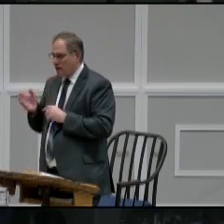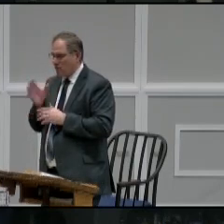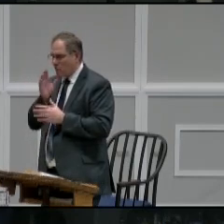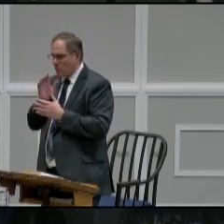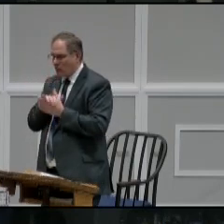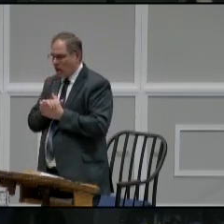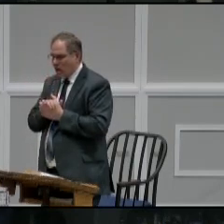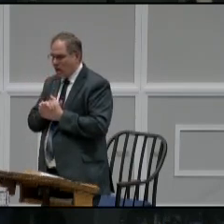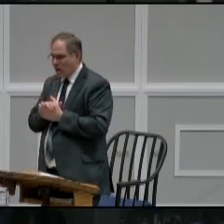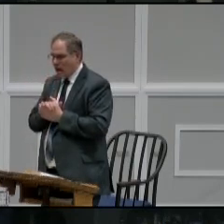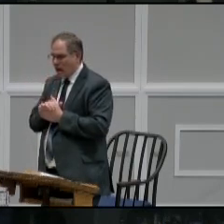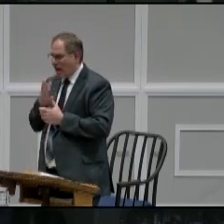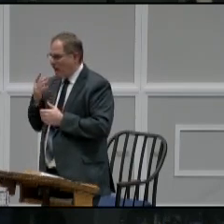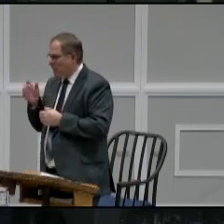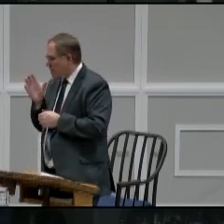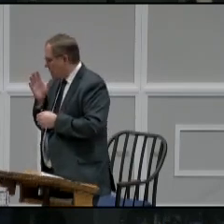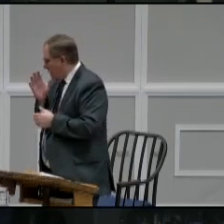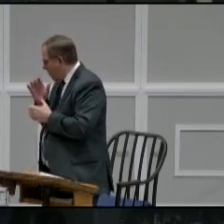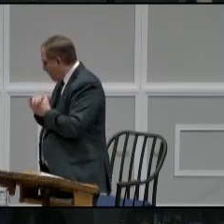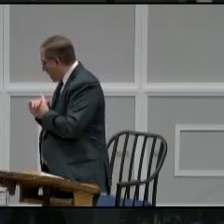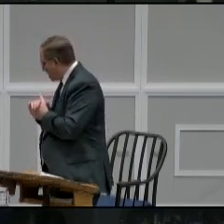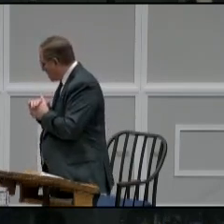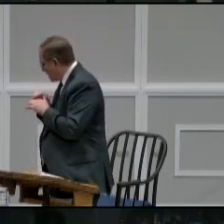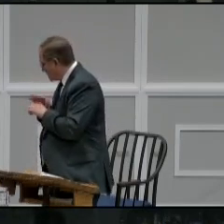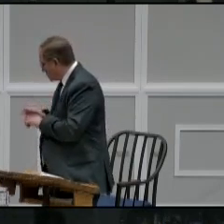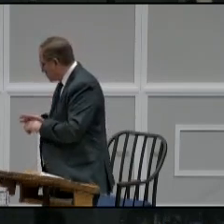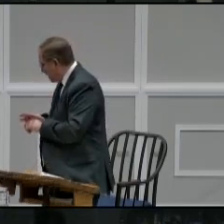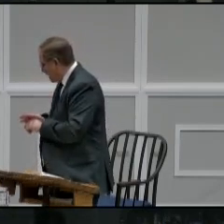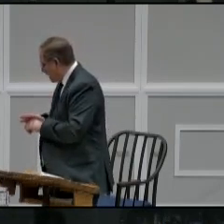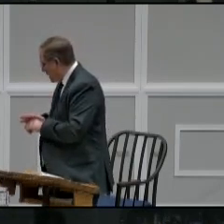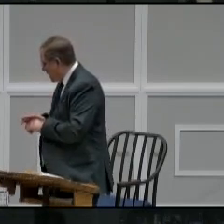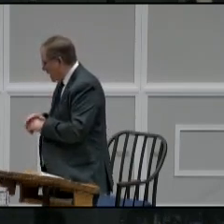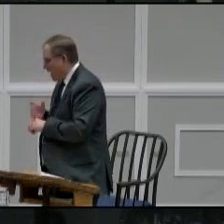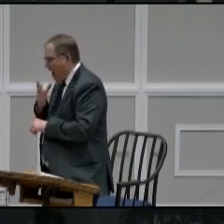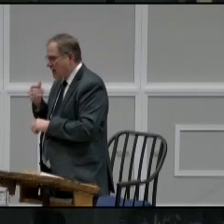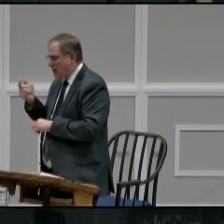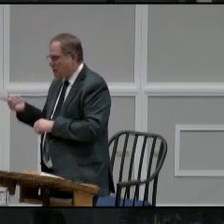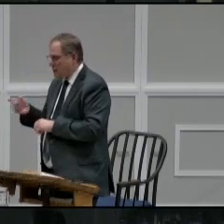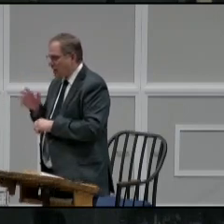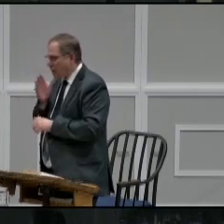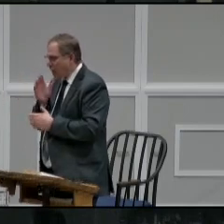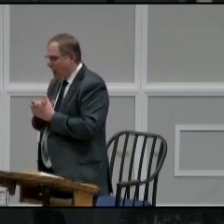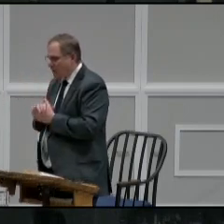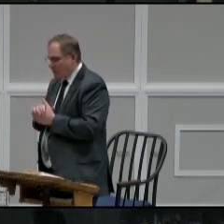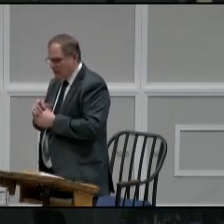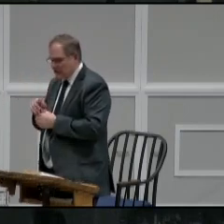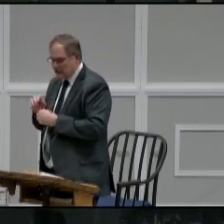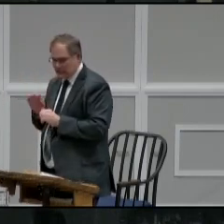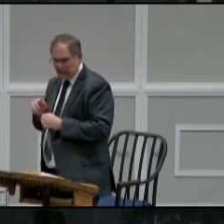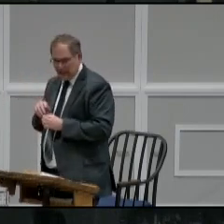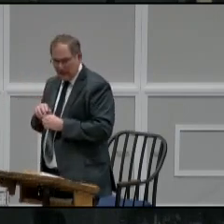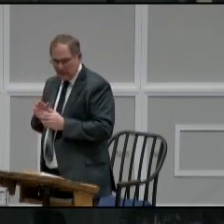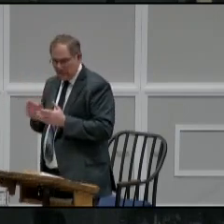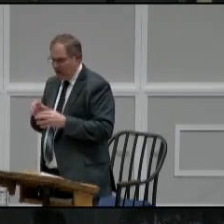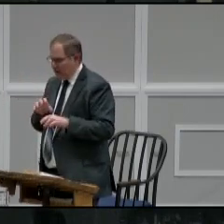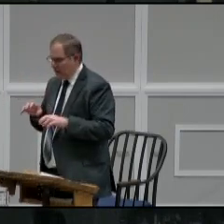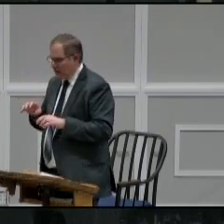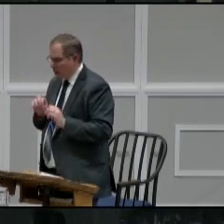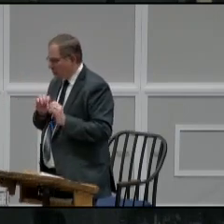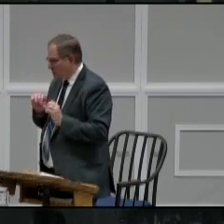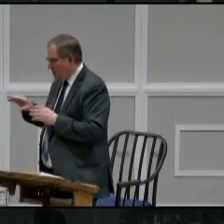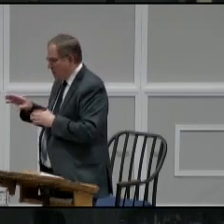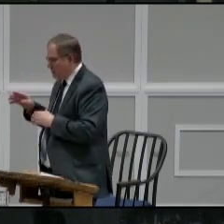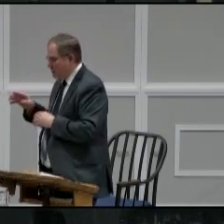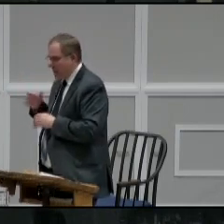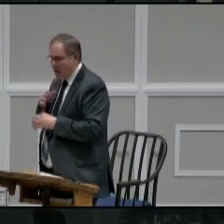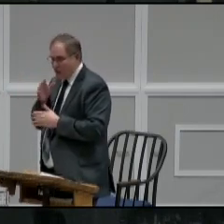I go to her when I'm stressed, and so I go through all the questions. Do I need to remove her completely? I'm